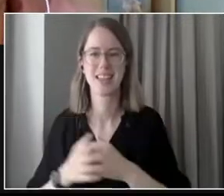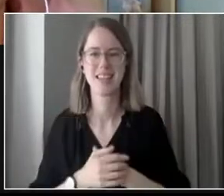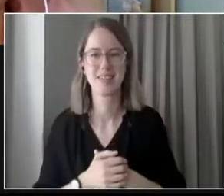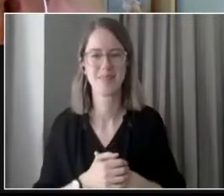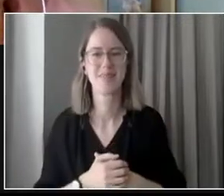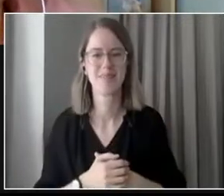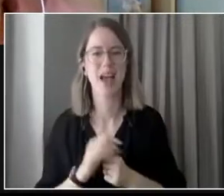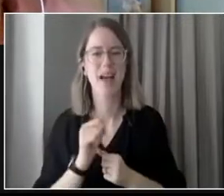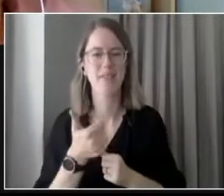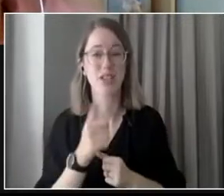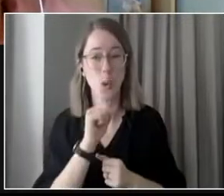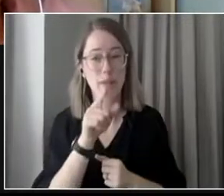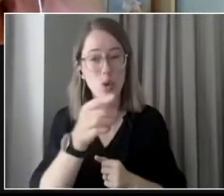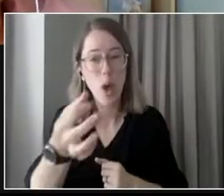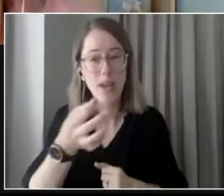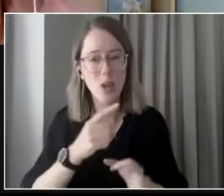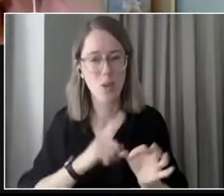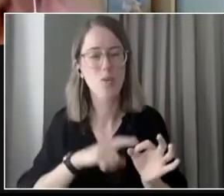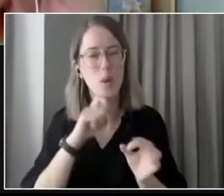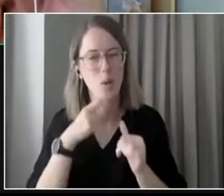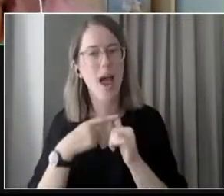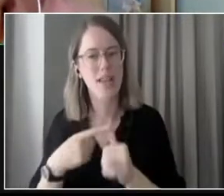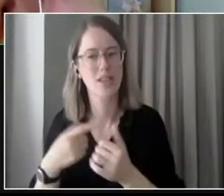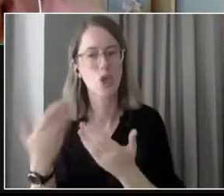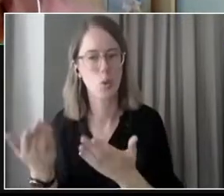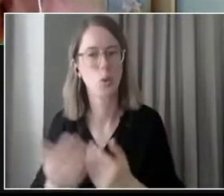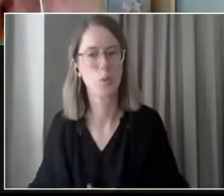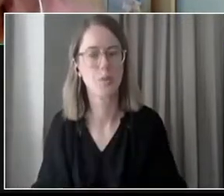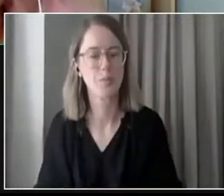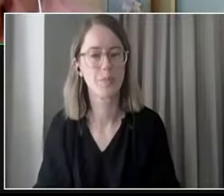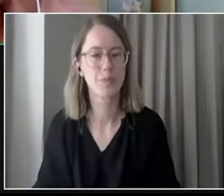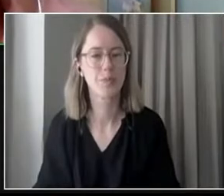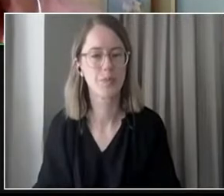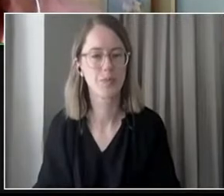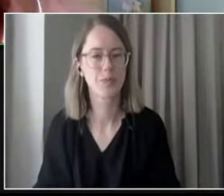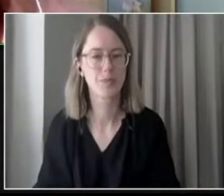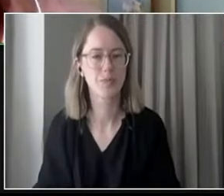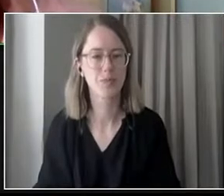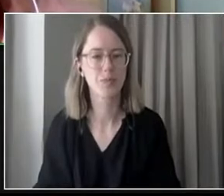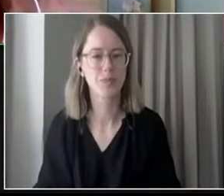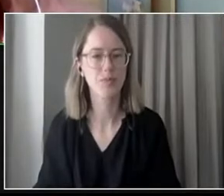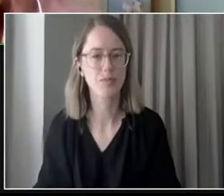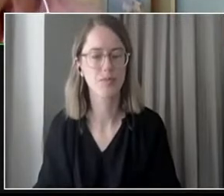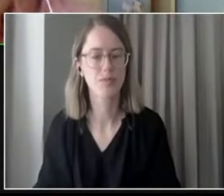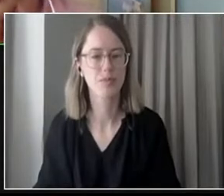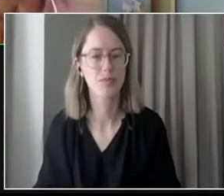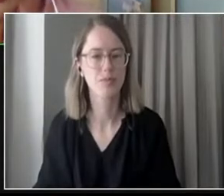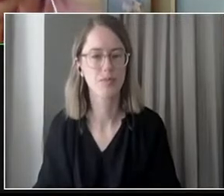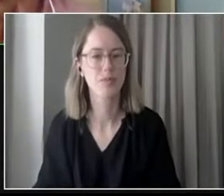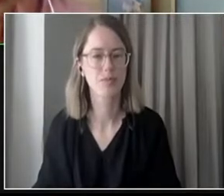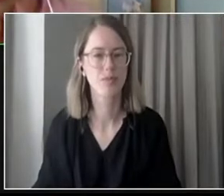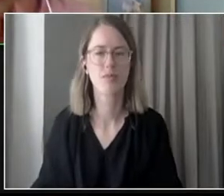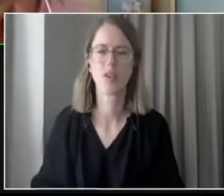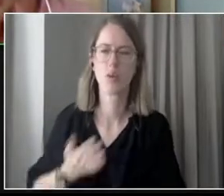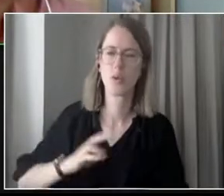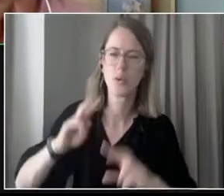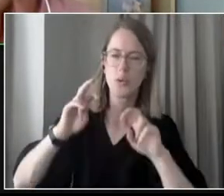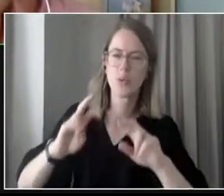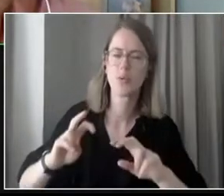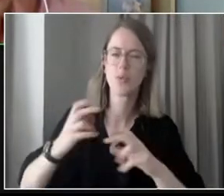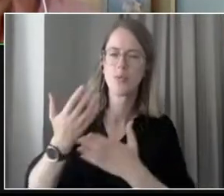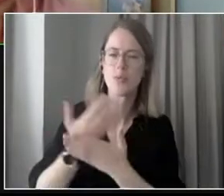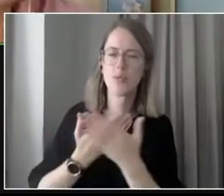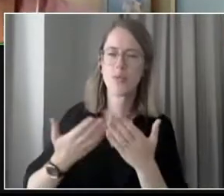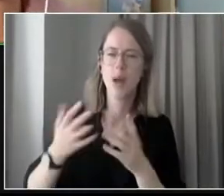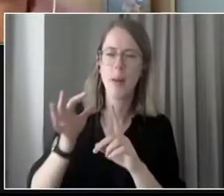afterwards. So every single question will get answered. Absolutely. So I just wanted to maybe dig a little bit deeper into